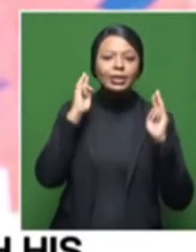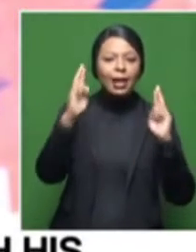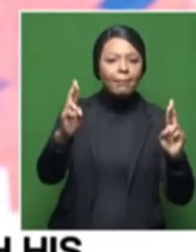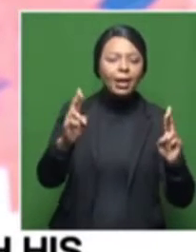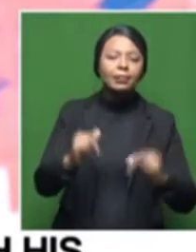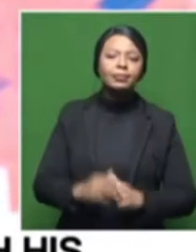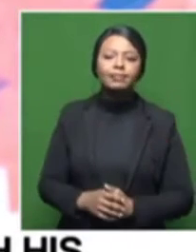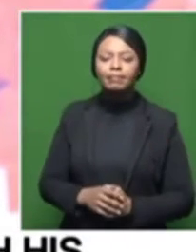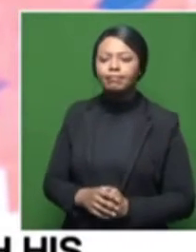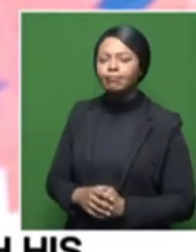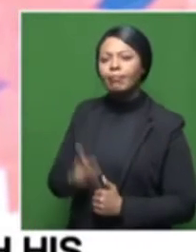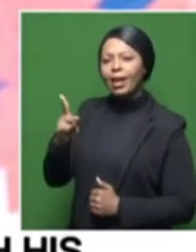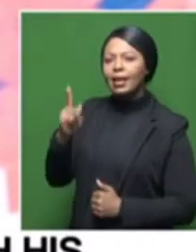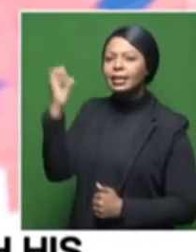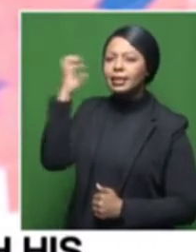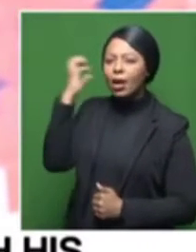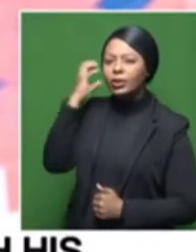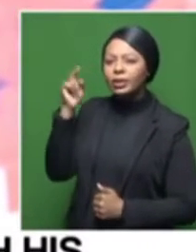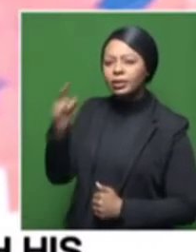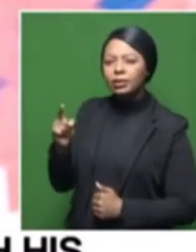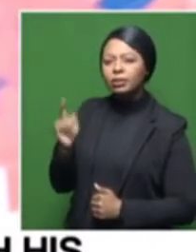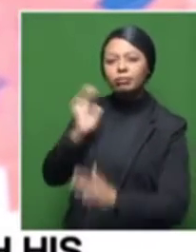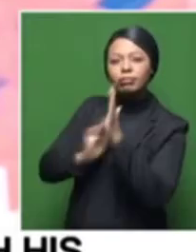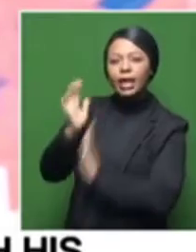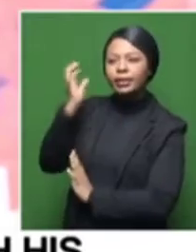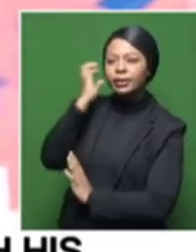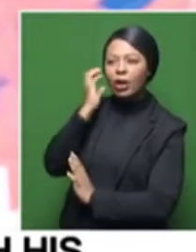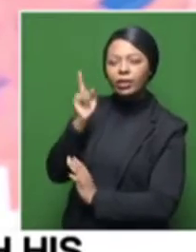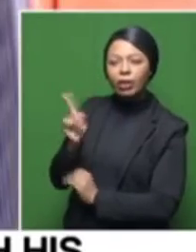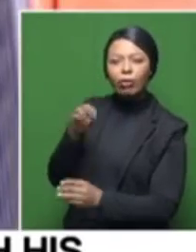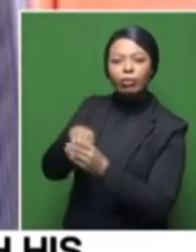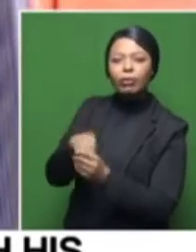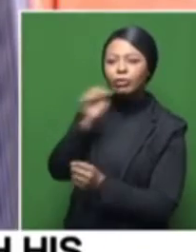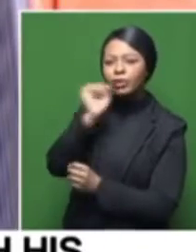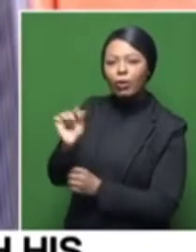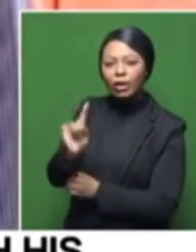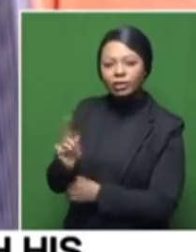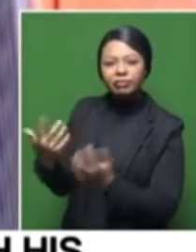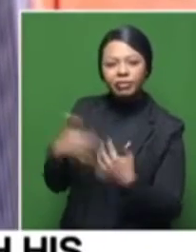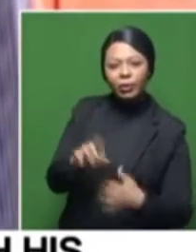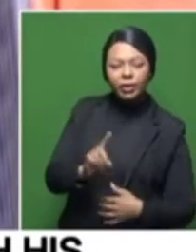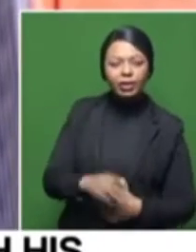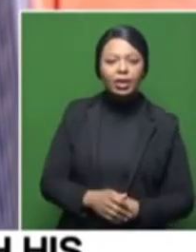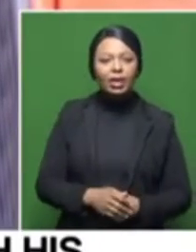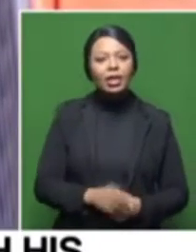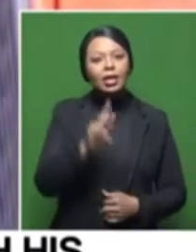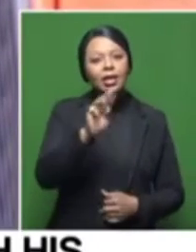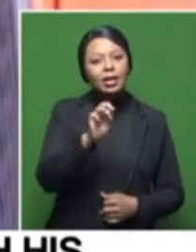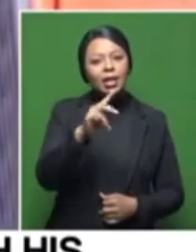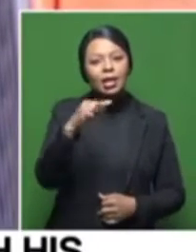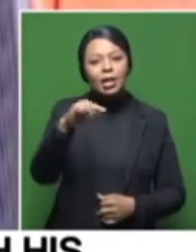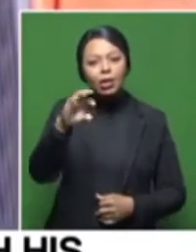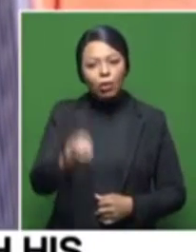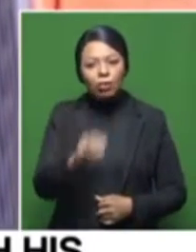talk about the sound. I mean, how would you define your genre in this particular instance? Kekelingo is a spiritual language that has